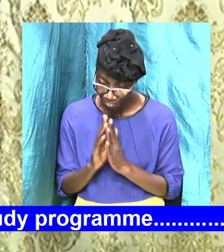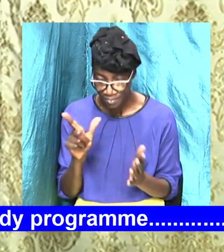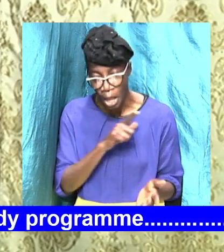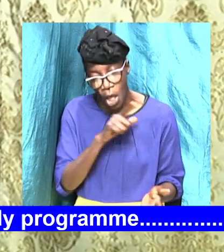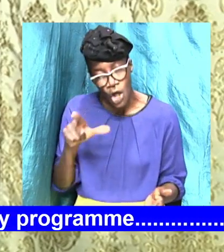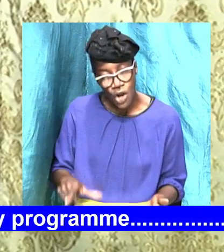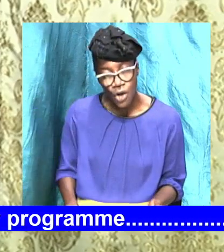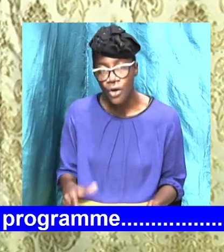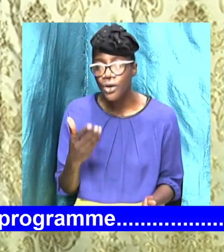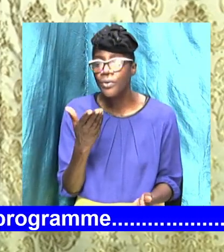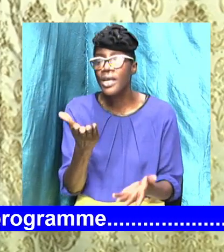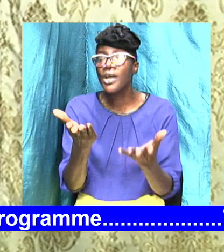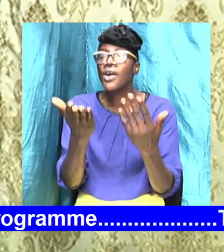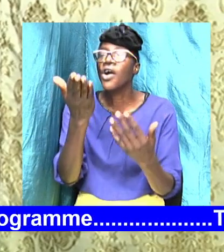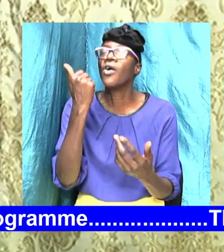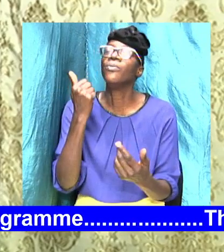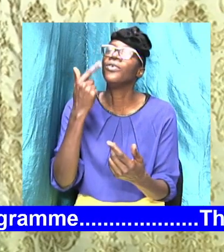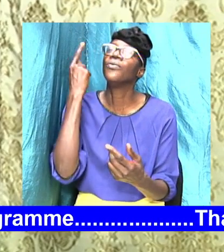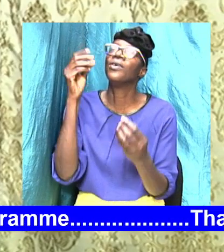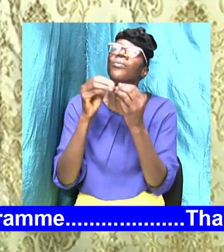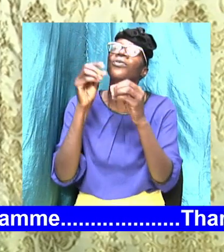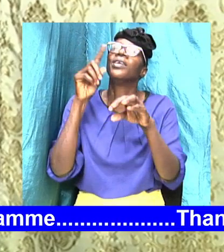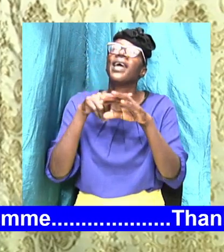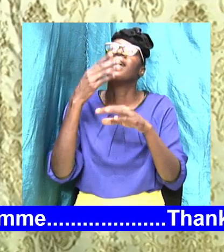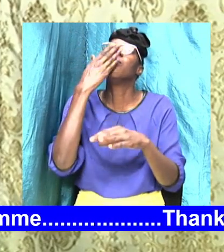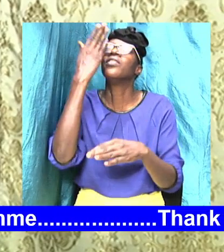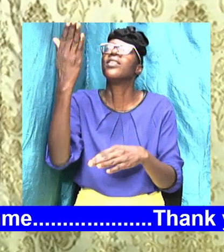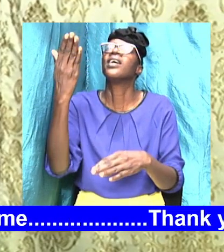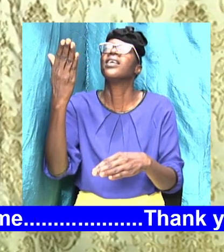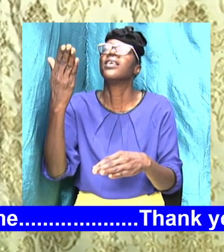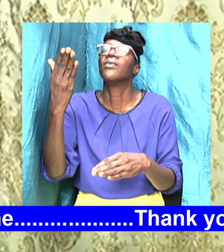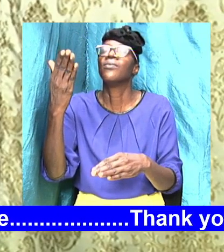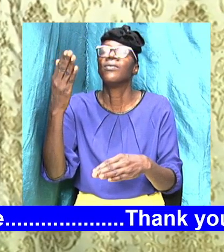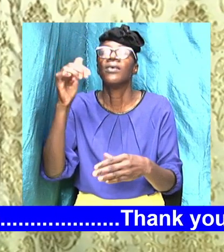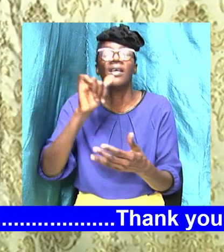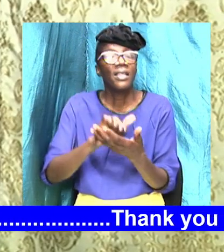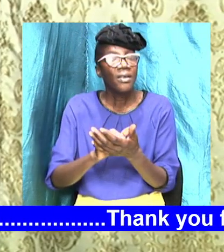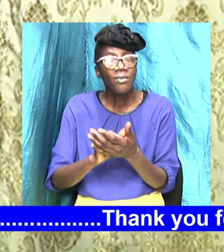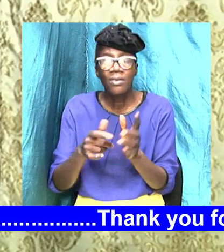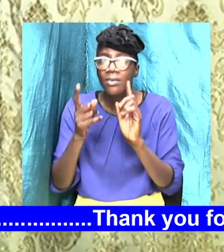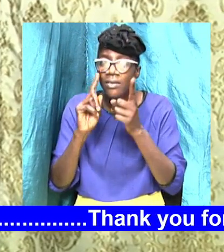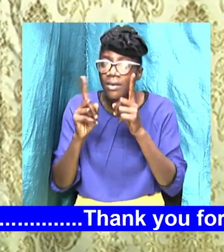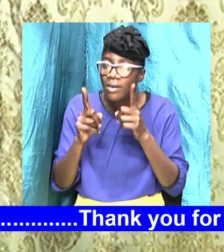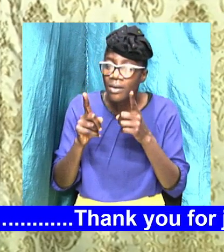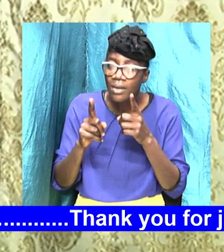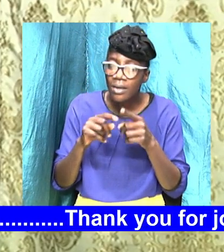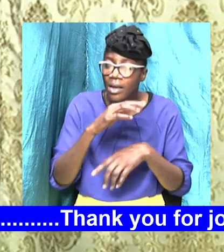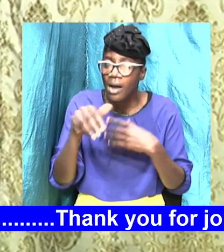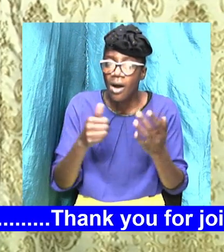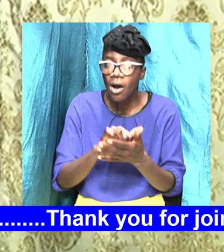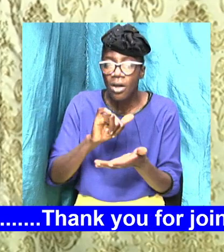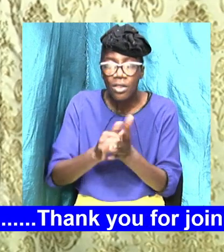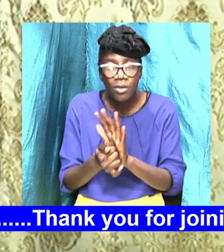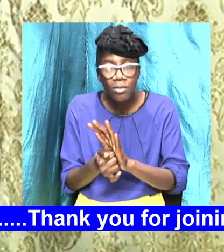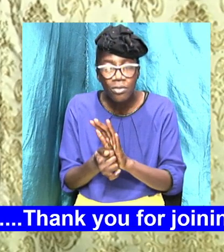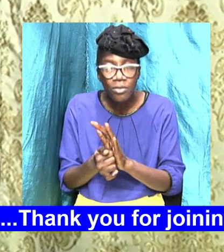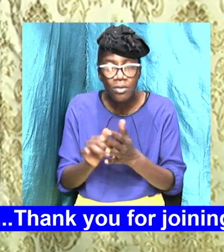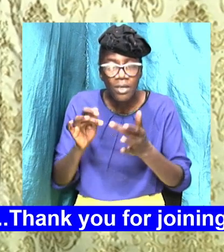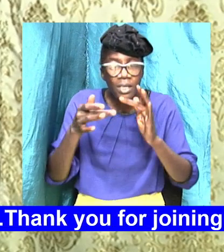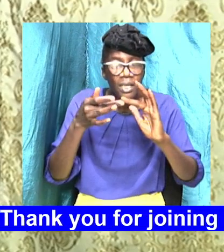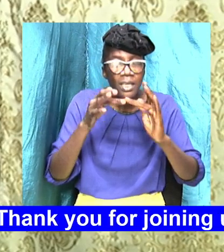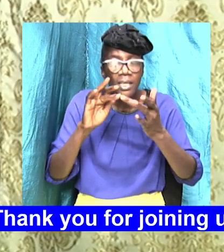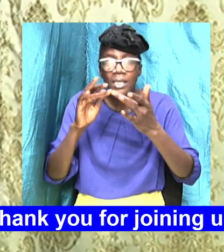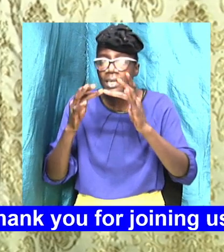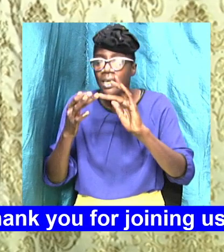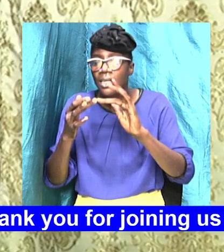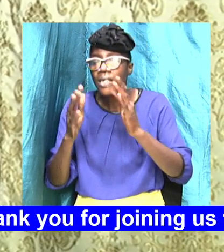we come to you one more time and we thank you, God, for that which was mentioned. We thank you, God, for all those who tuned in, and